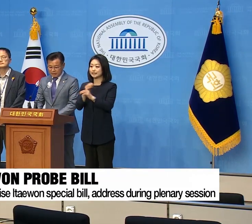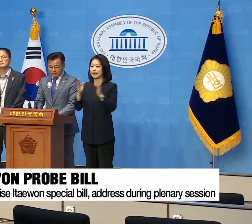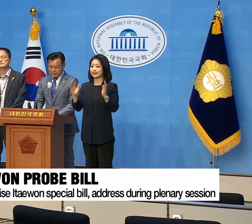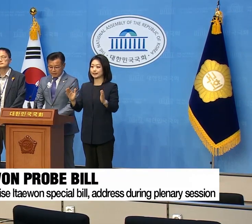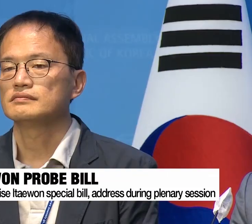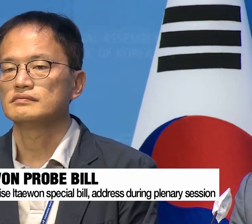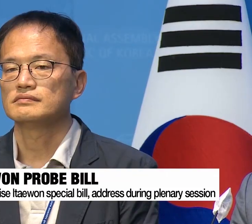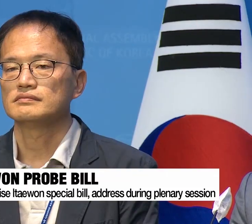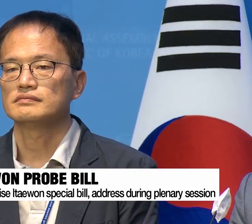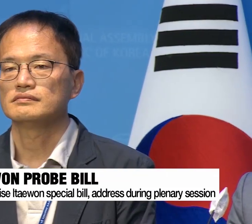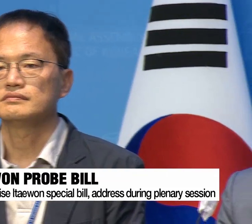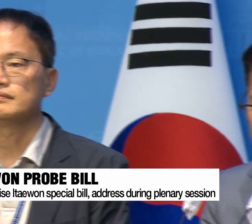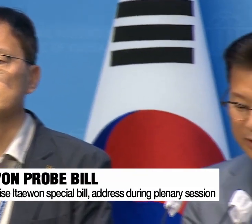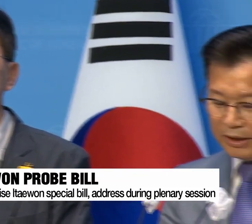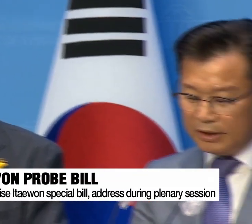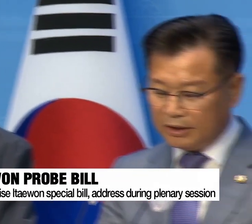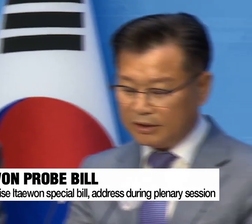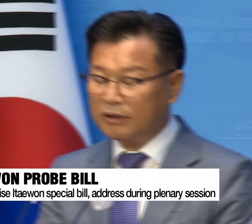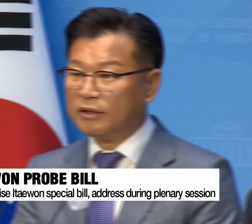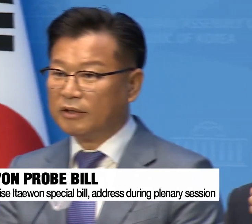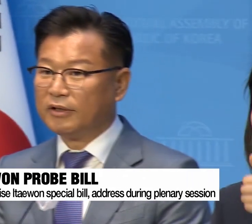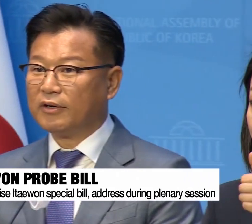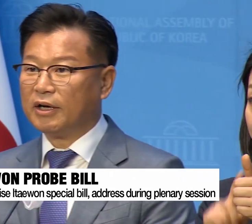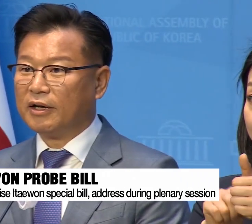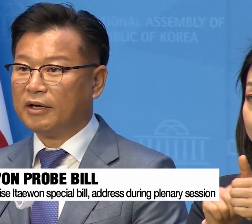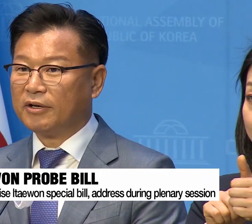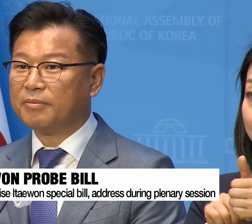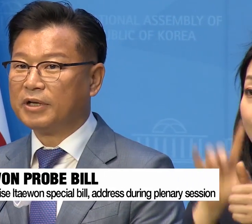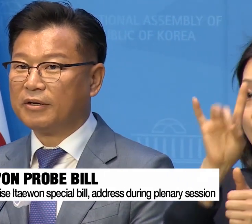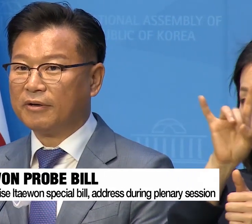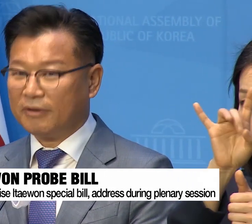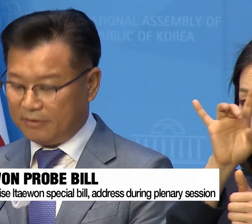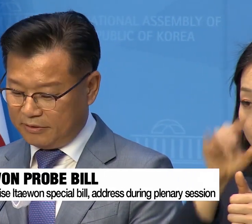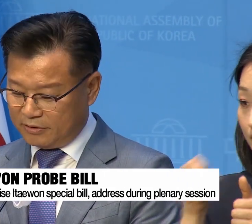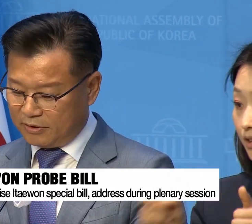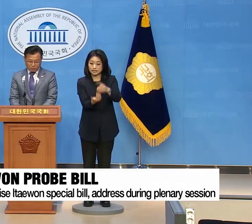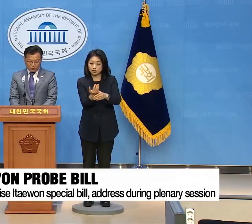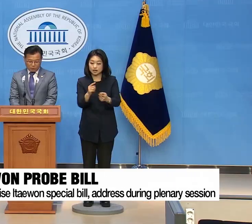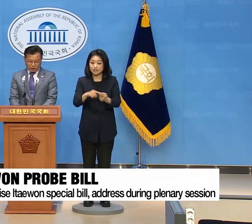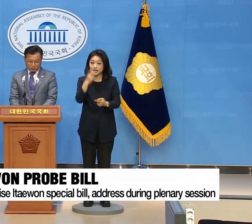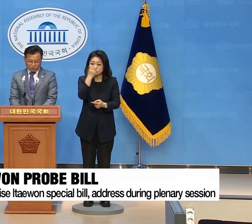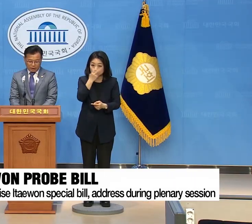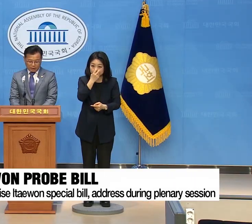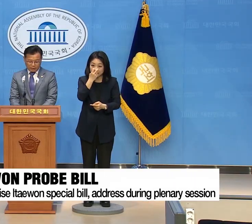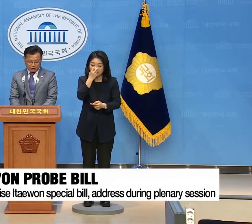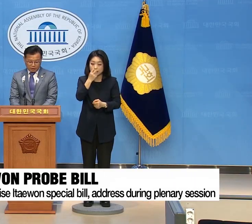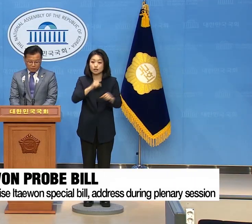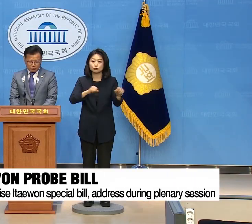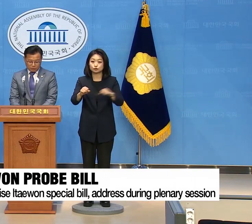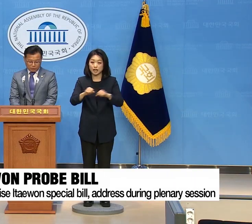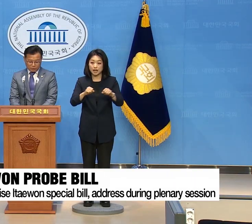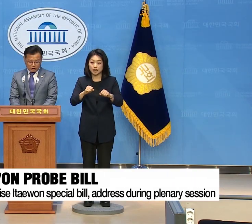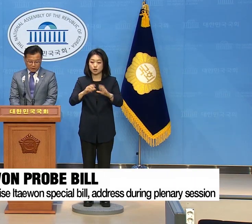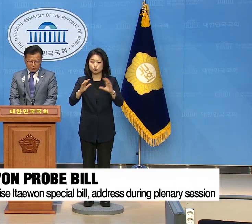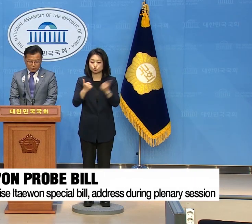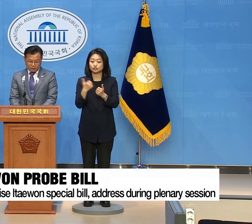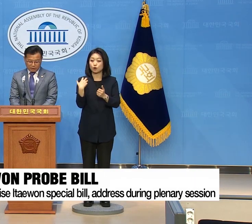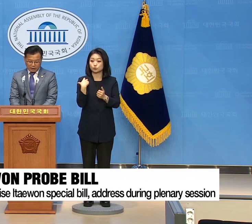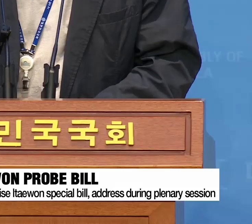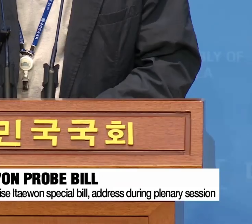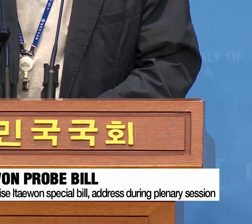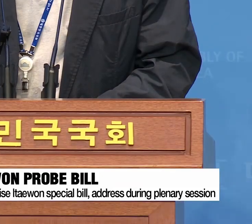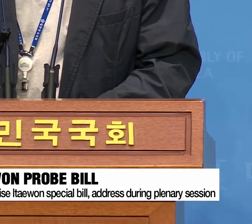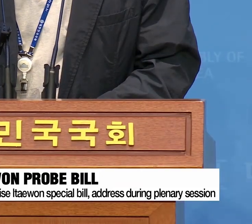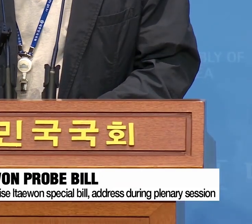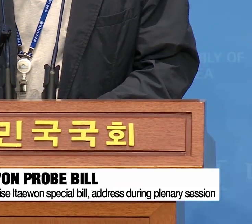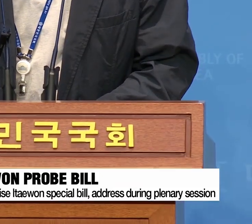committee, as well as its operational period and investigation method, was announced. The special bill was passed during a plenary session of the